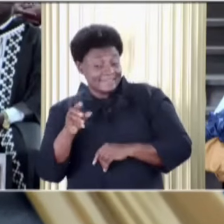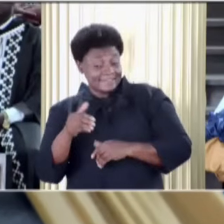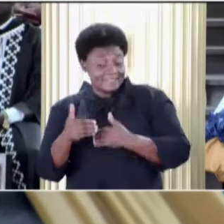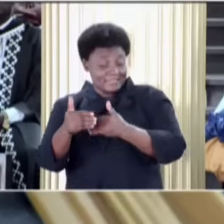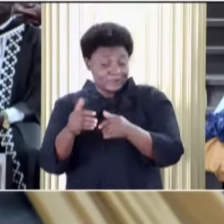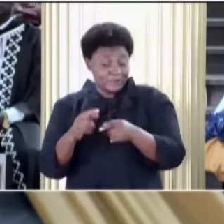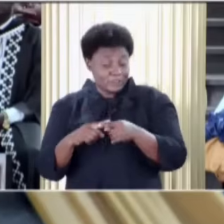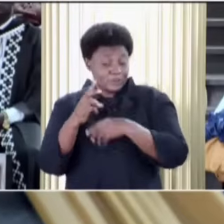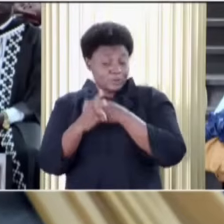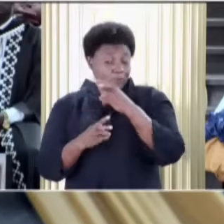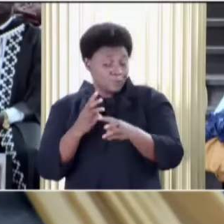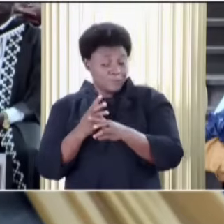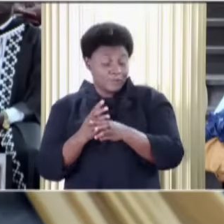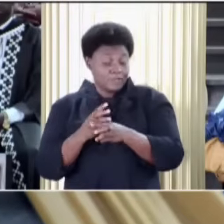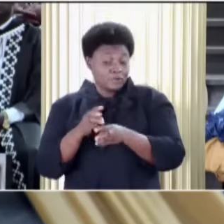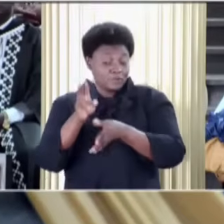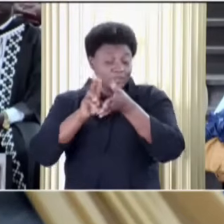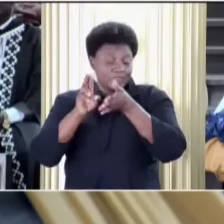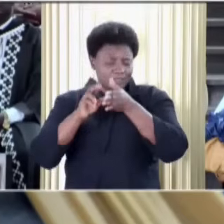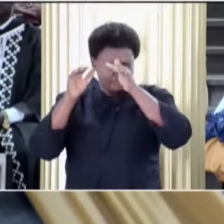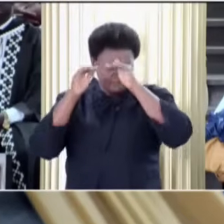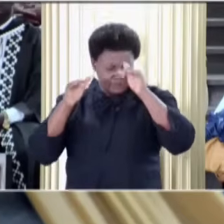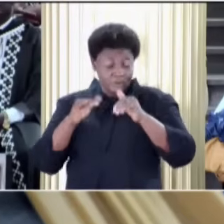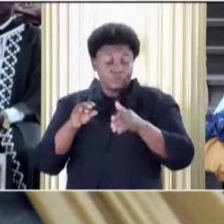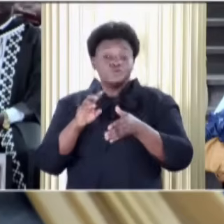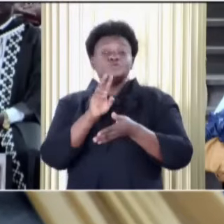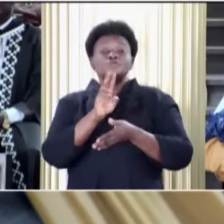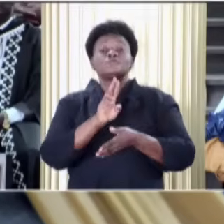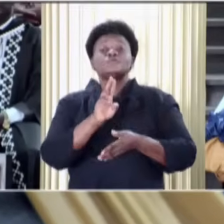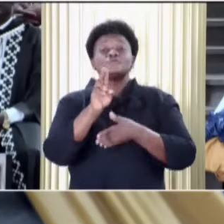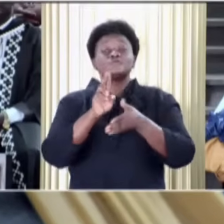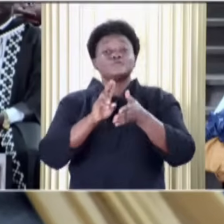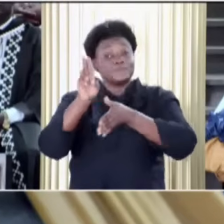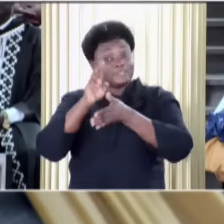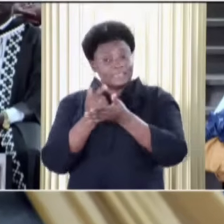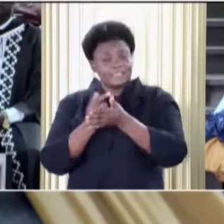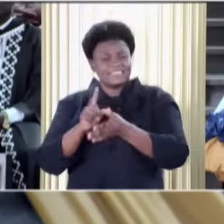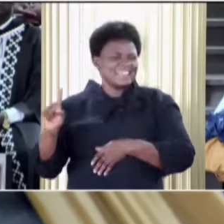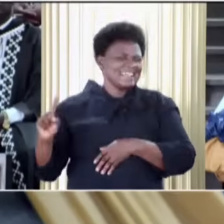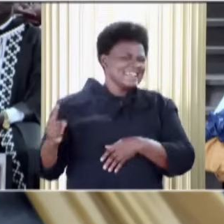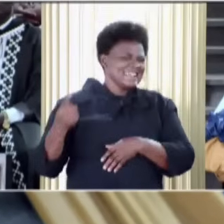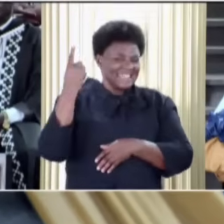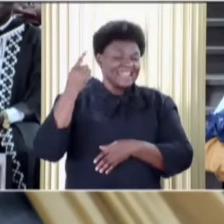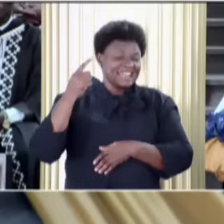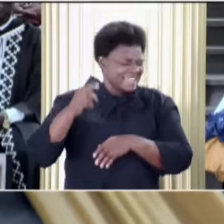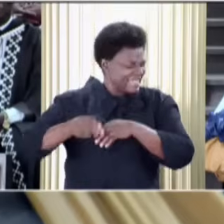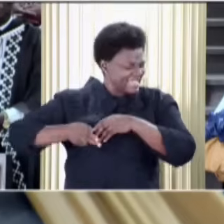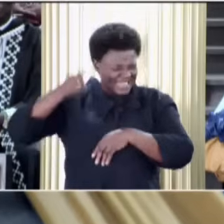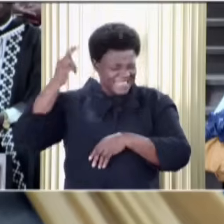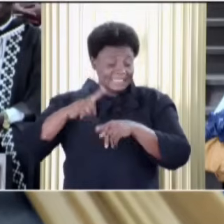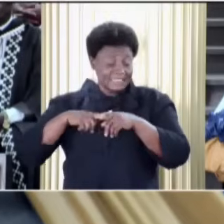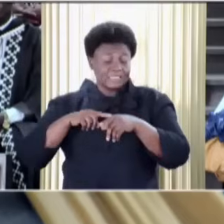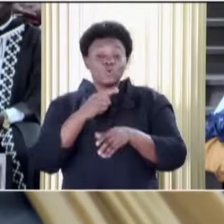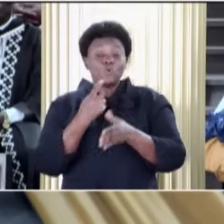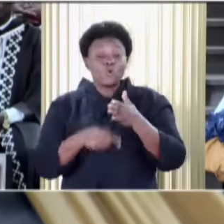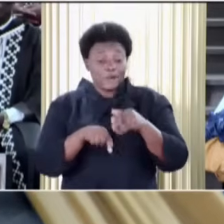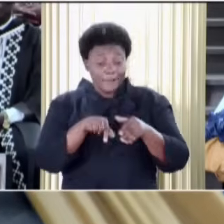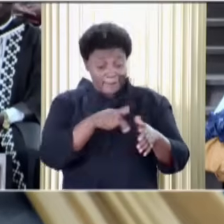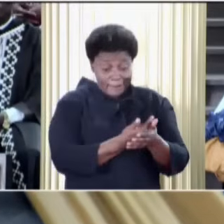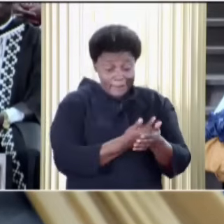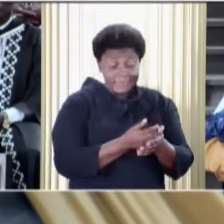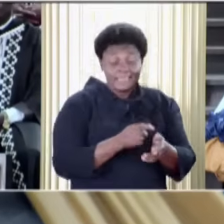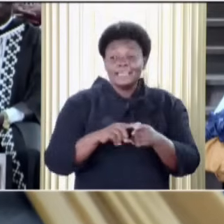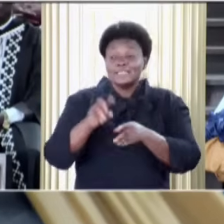World University Rankings, the University of Ghana remains the highest-ranked university in Ghana and West Africa, and among